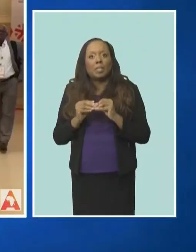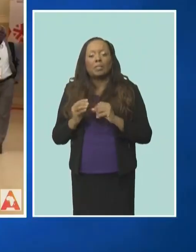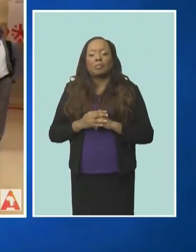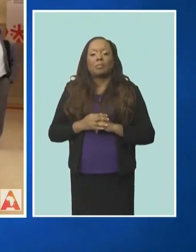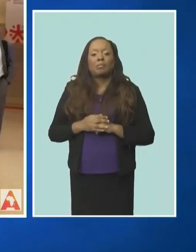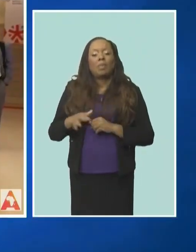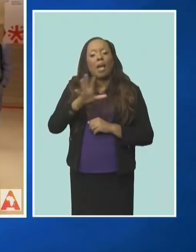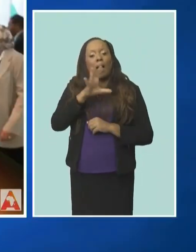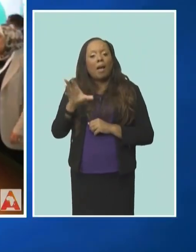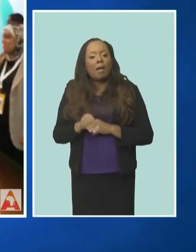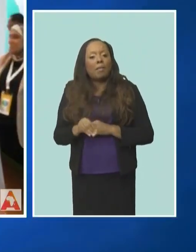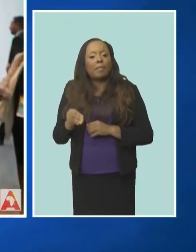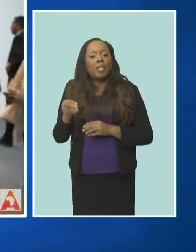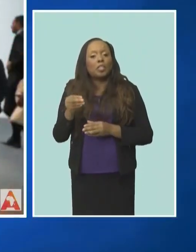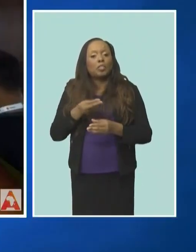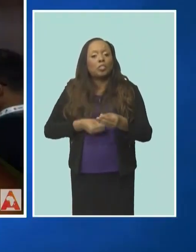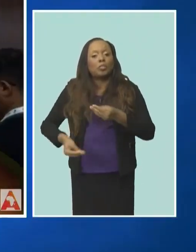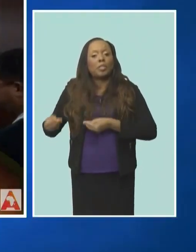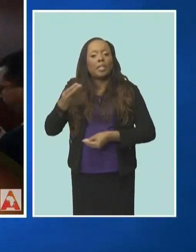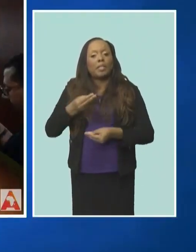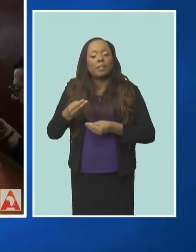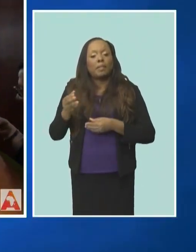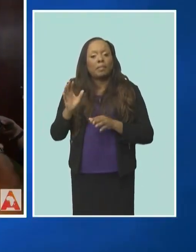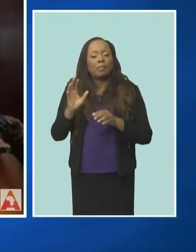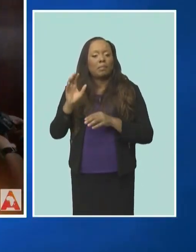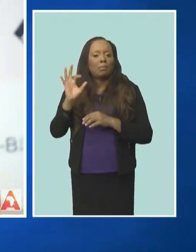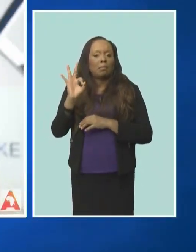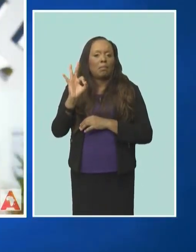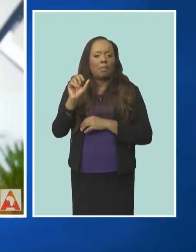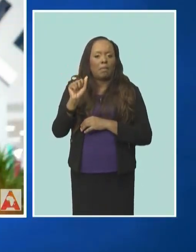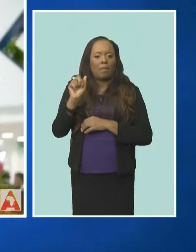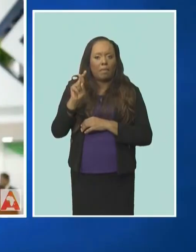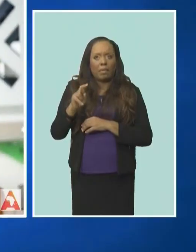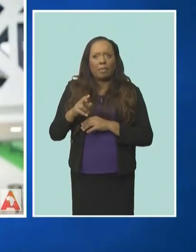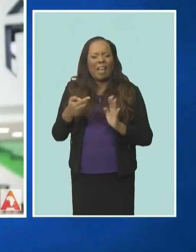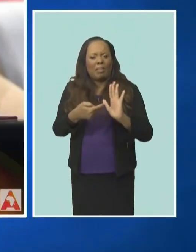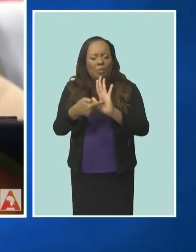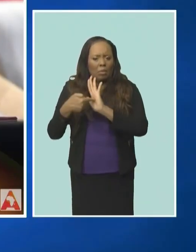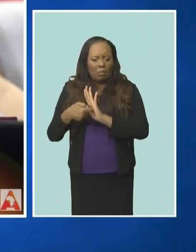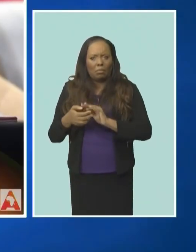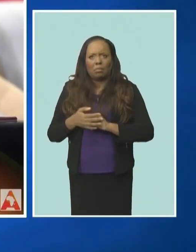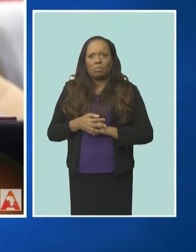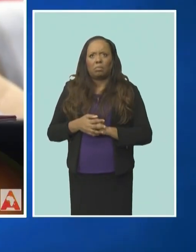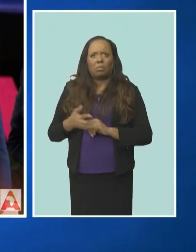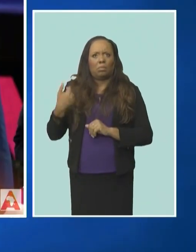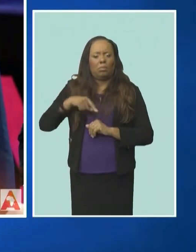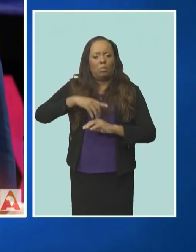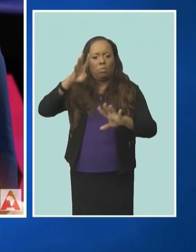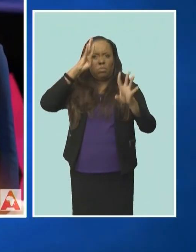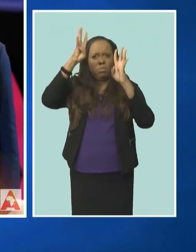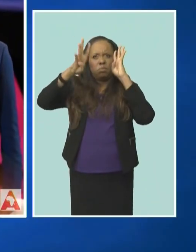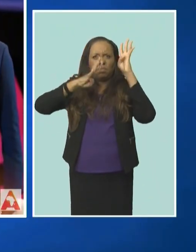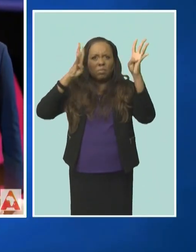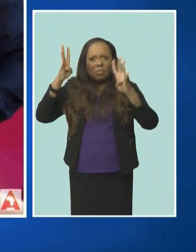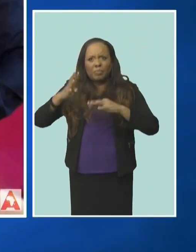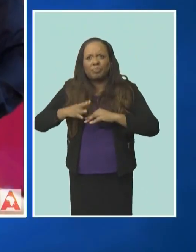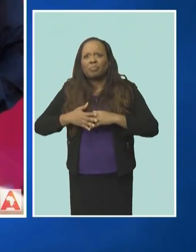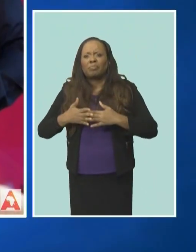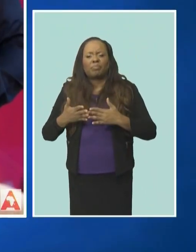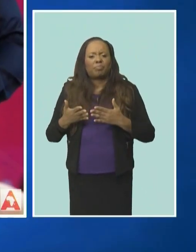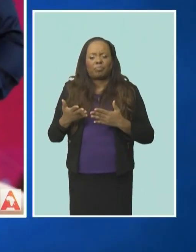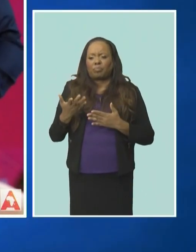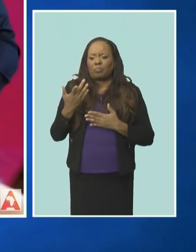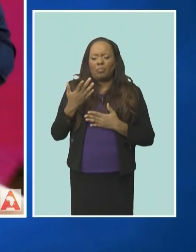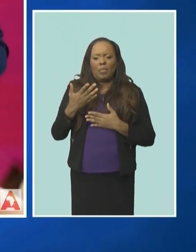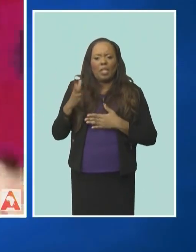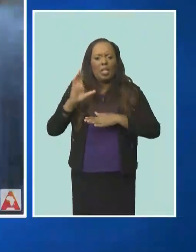is to address the issue of knowledge gap. The private sector here, the creatives here, the creators, may not know who their counterparts in